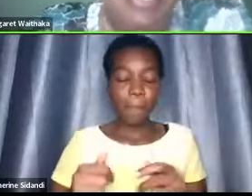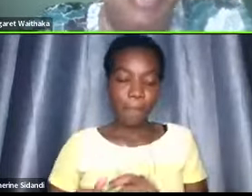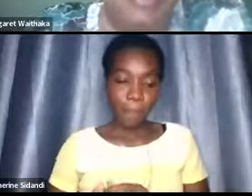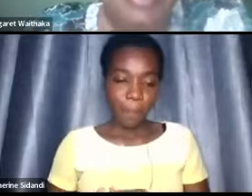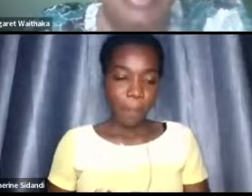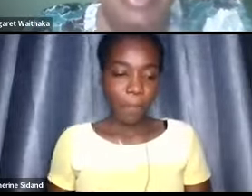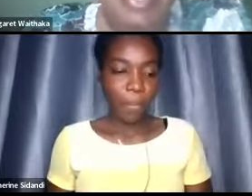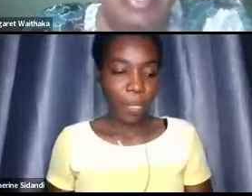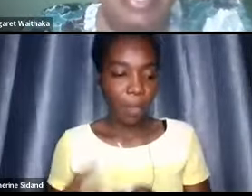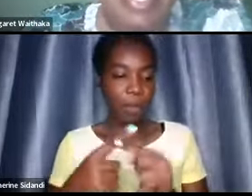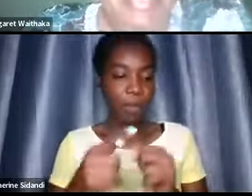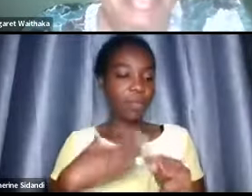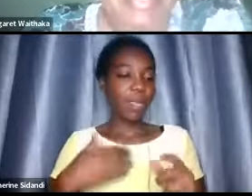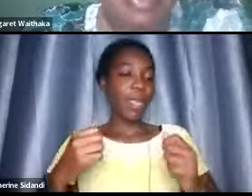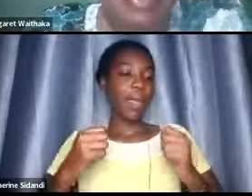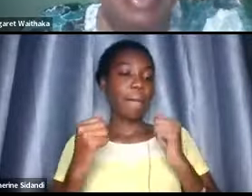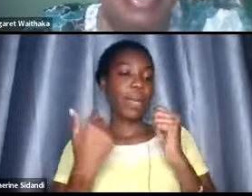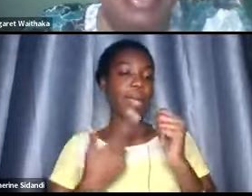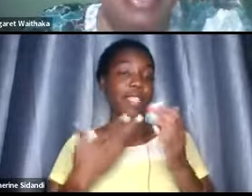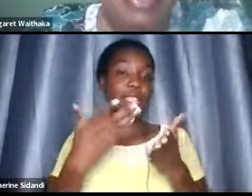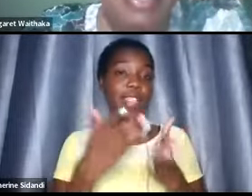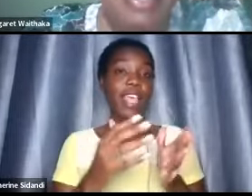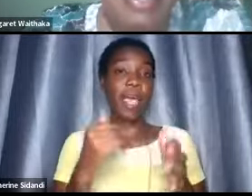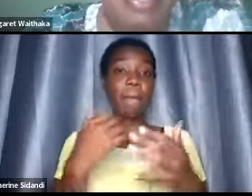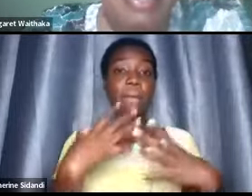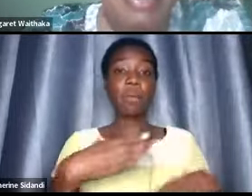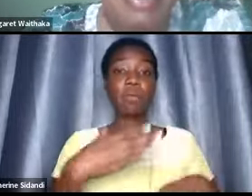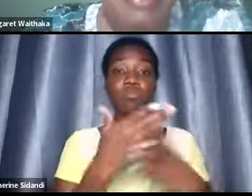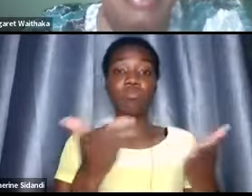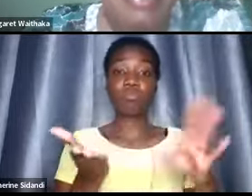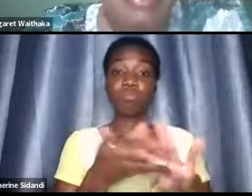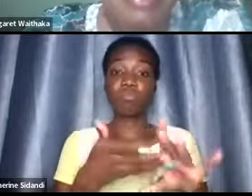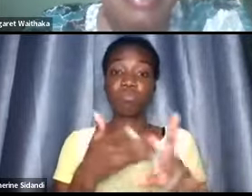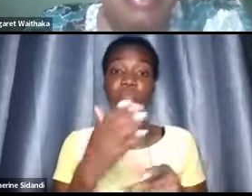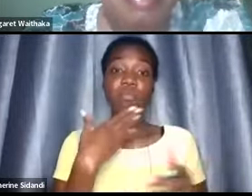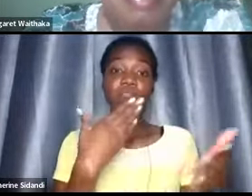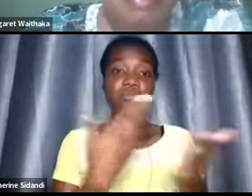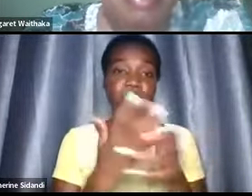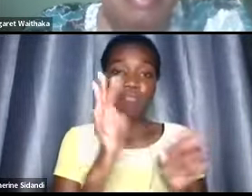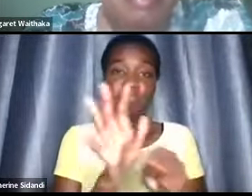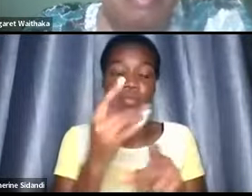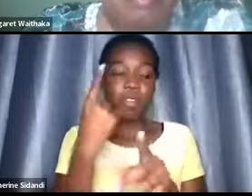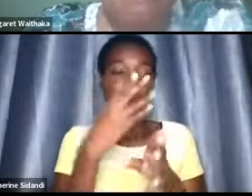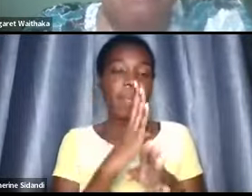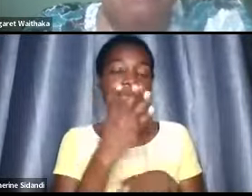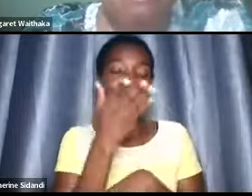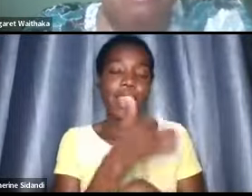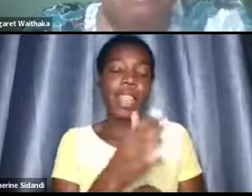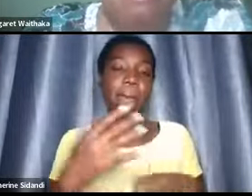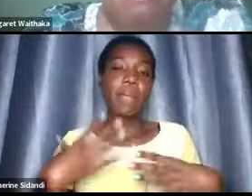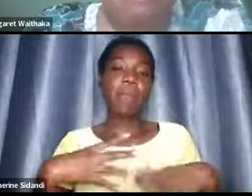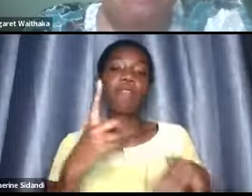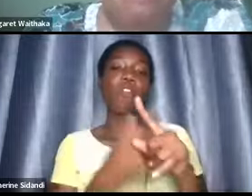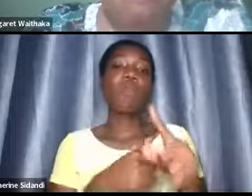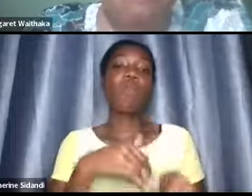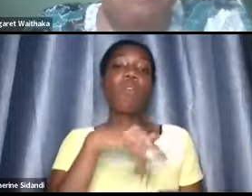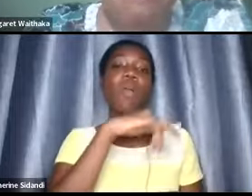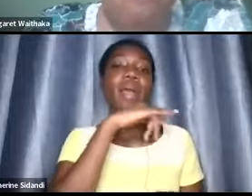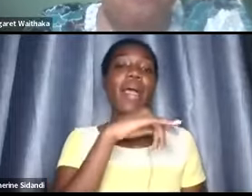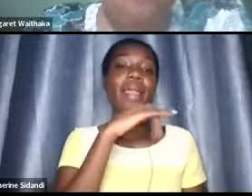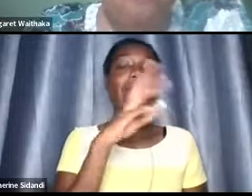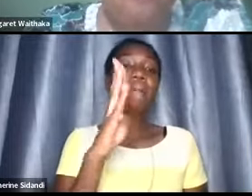I'm glad we're here. So to our audience, we thank you for always making it. Thank you for being here. Our people from Uganda, Brian